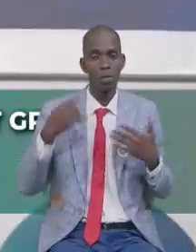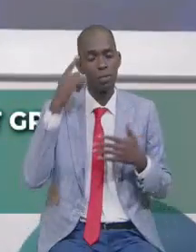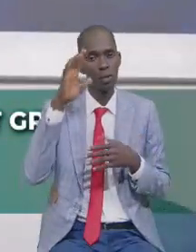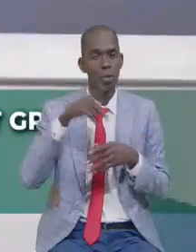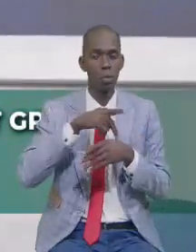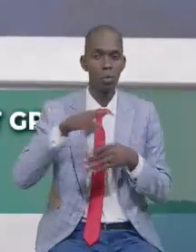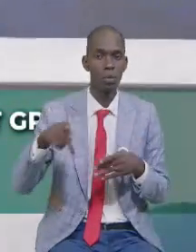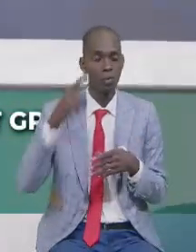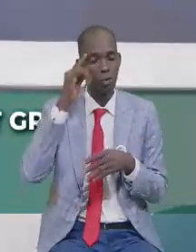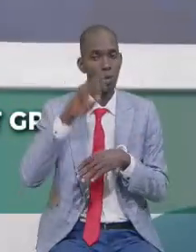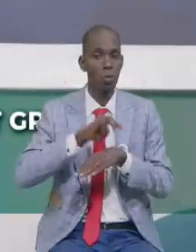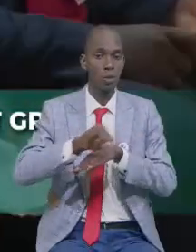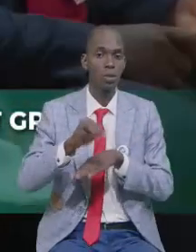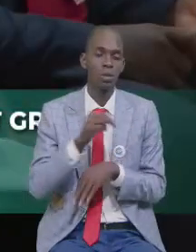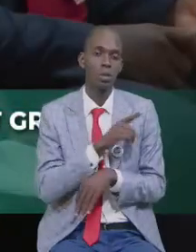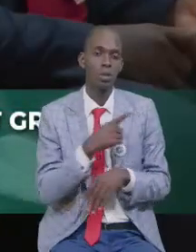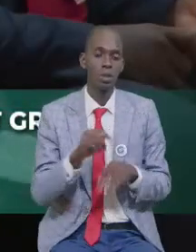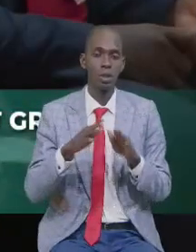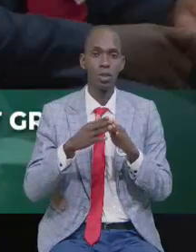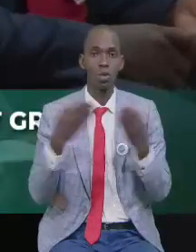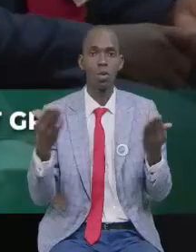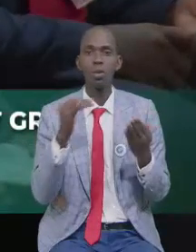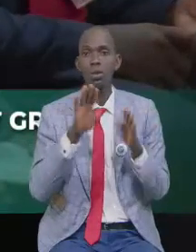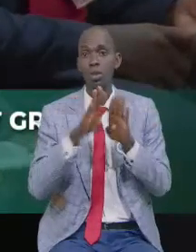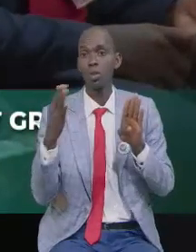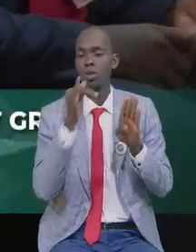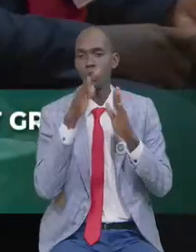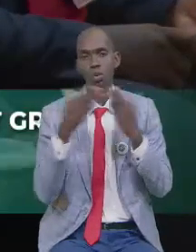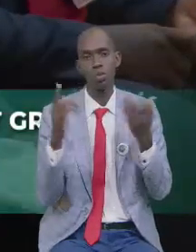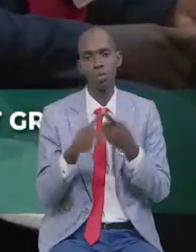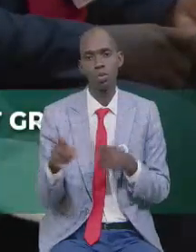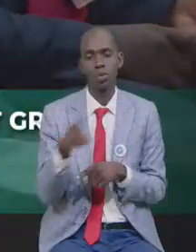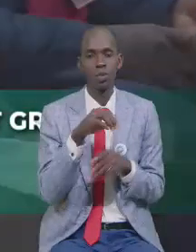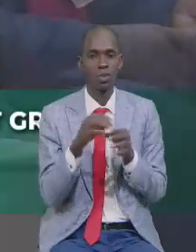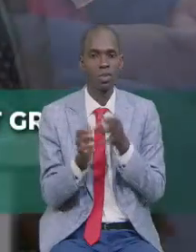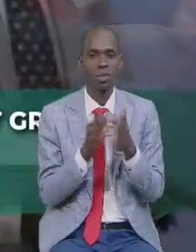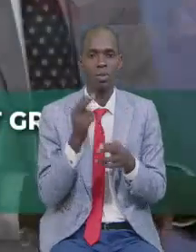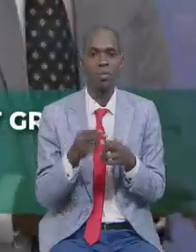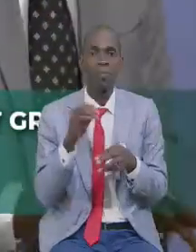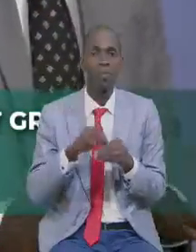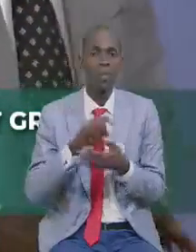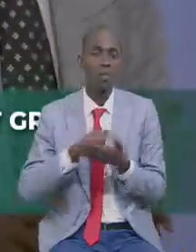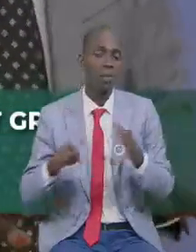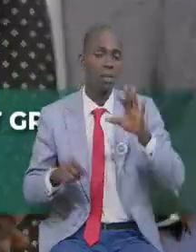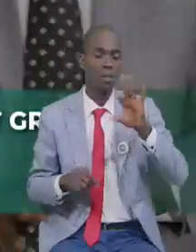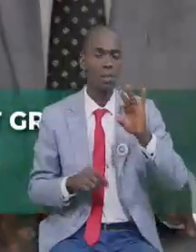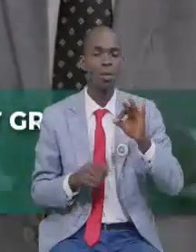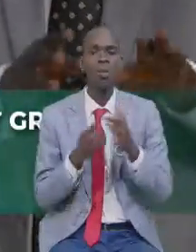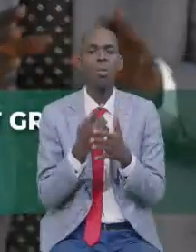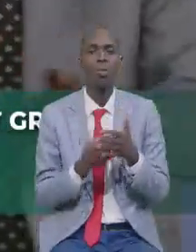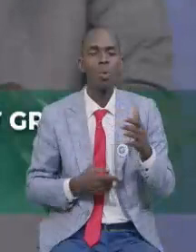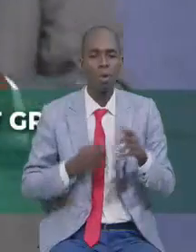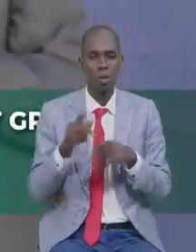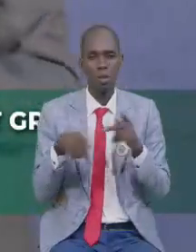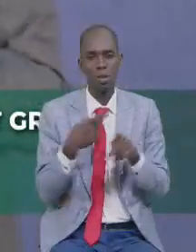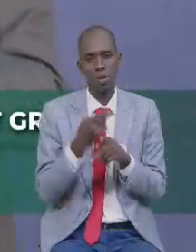is open unto you. In verse 9, it says in verse 9, what man is there